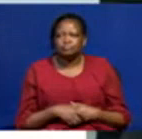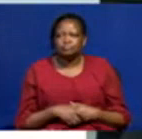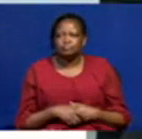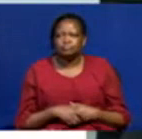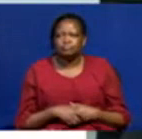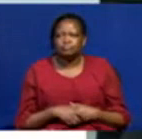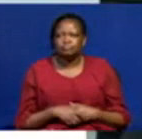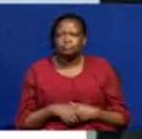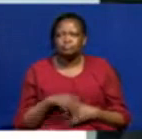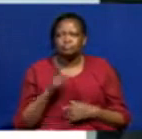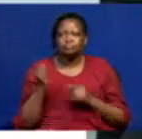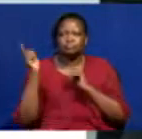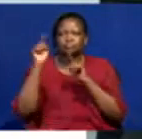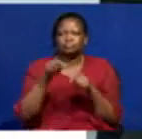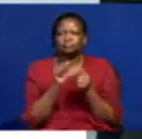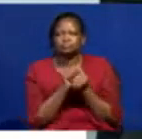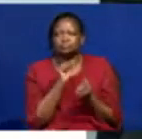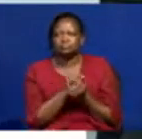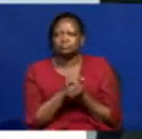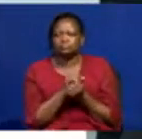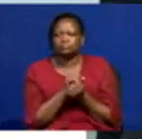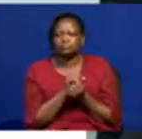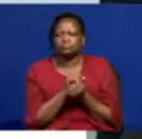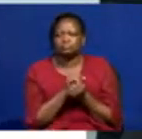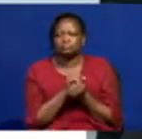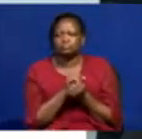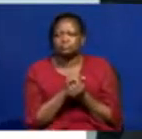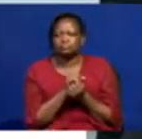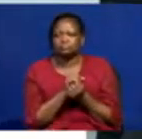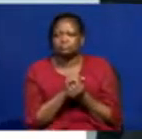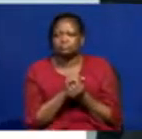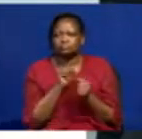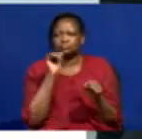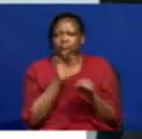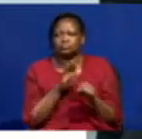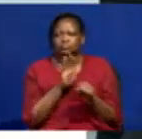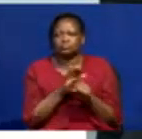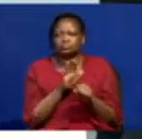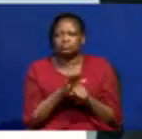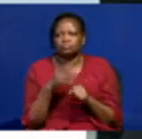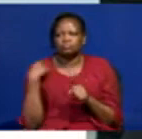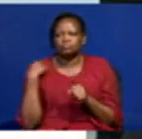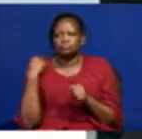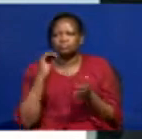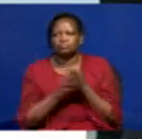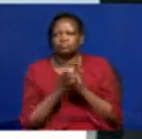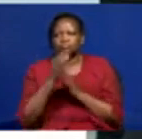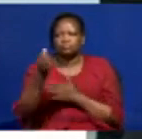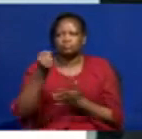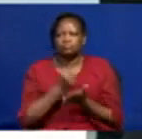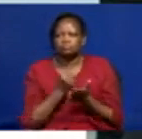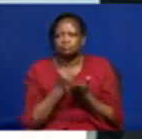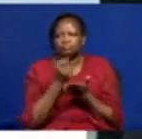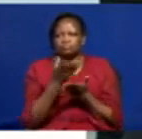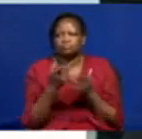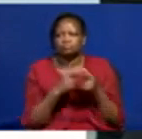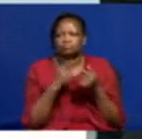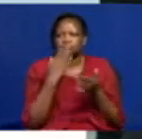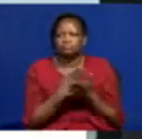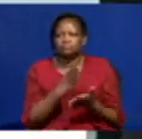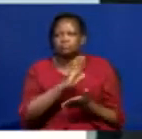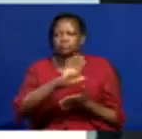The vessel is coming with a couple of hundreds of volunteers. Nobody's employed on board. And part of